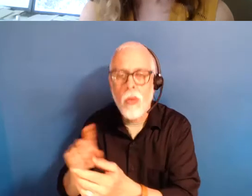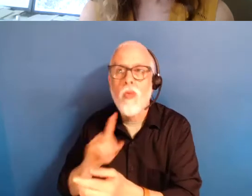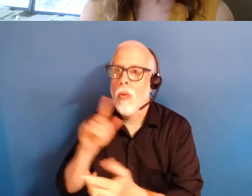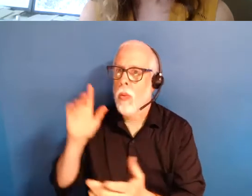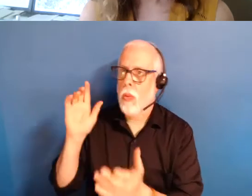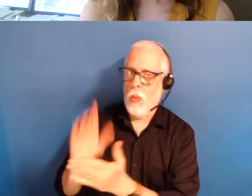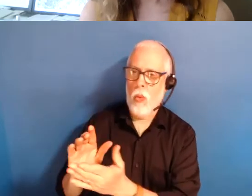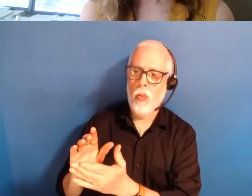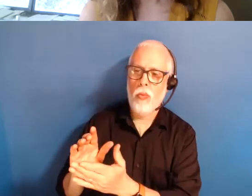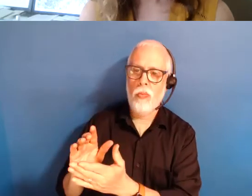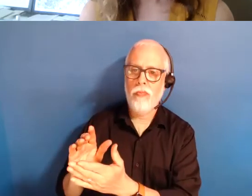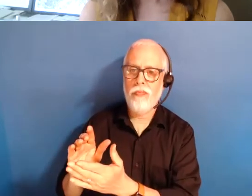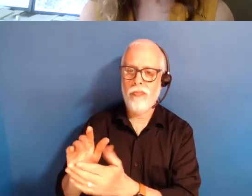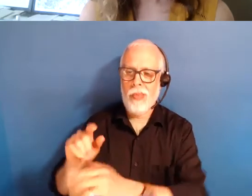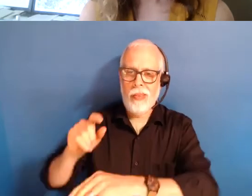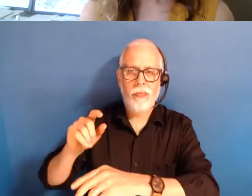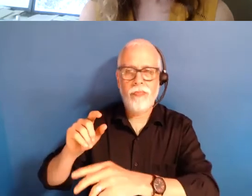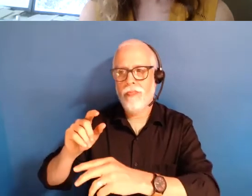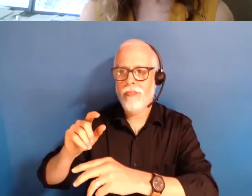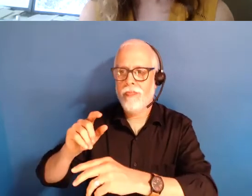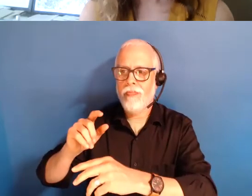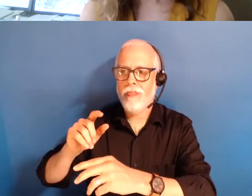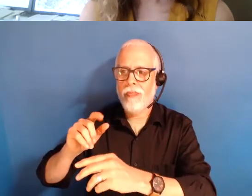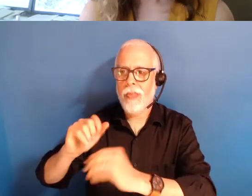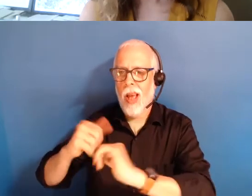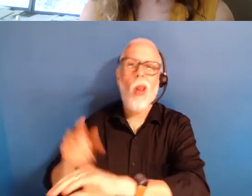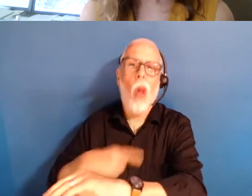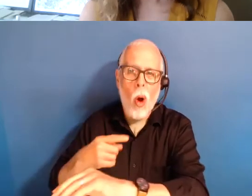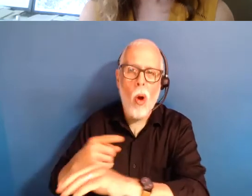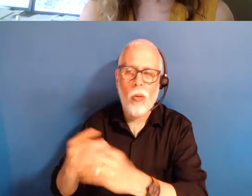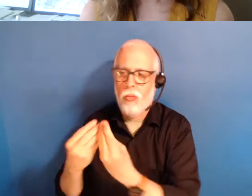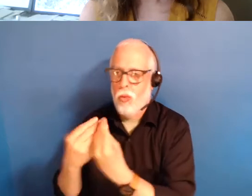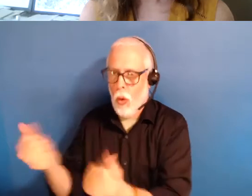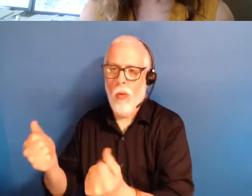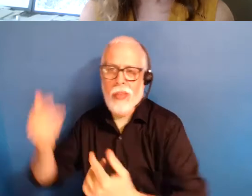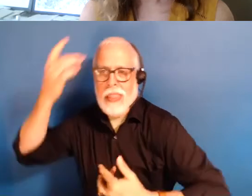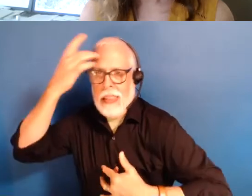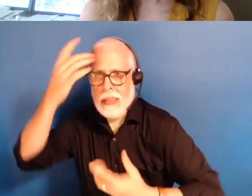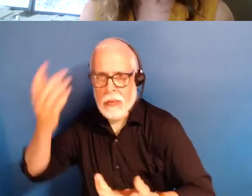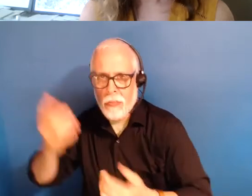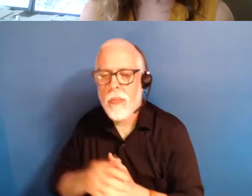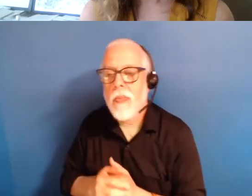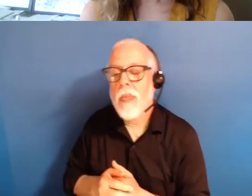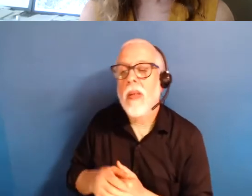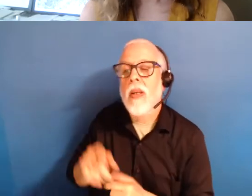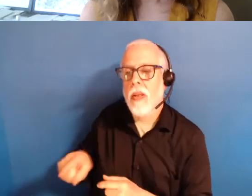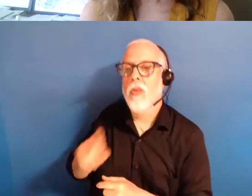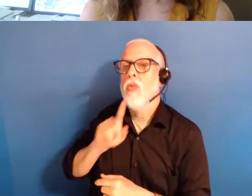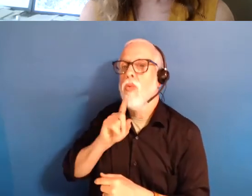reduced the time to resolution of your symptoms. And so it